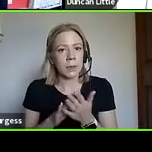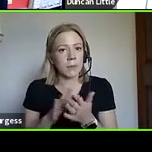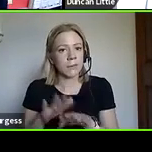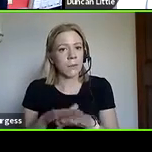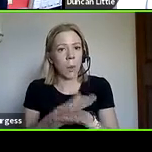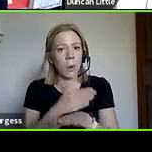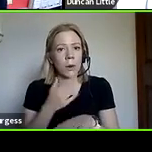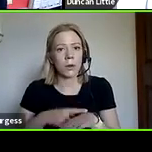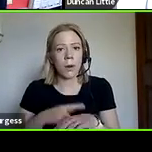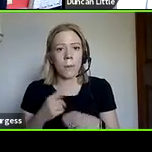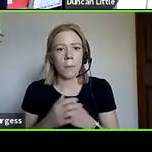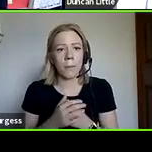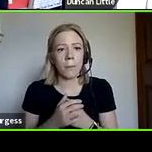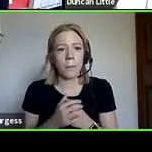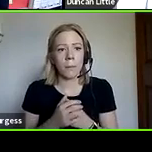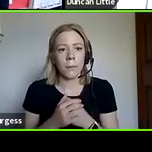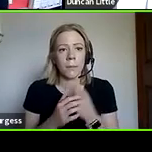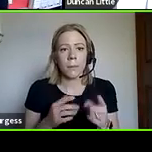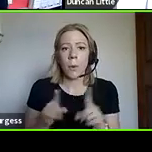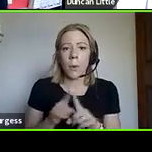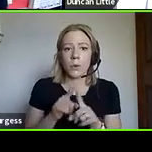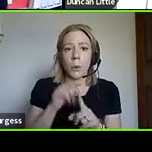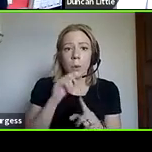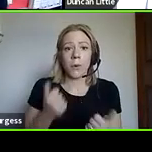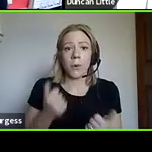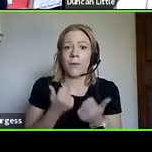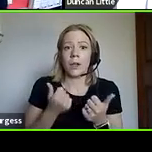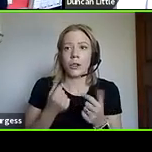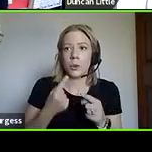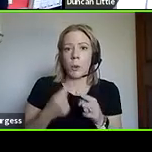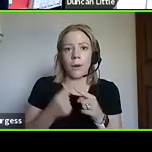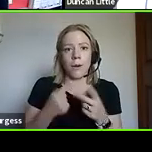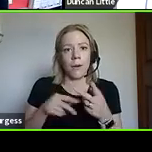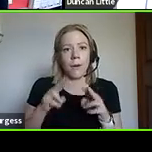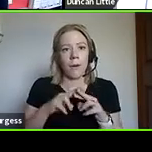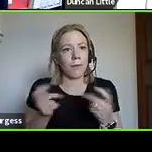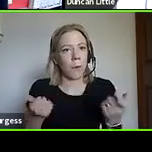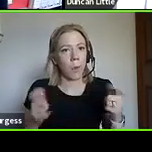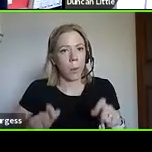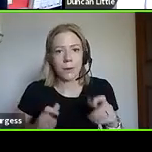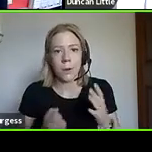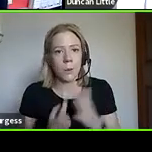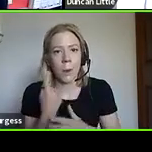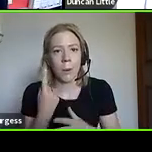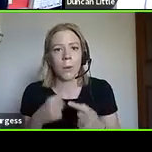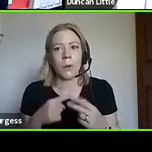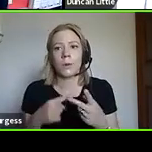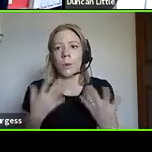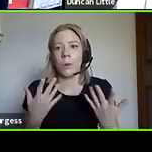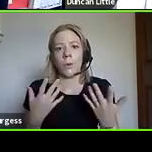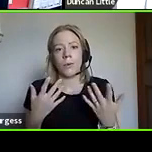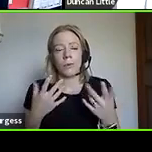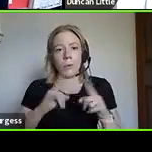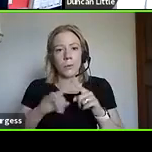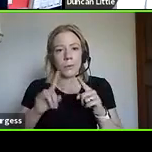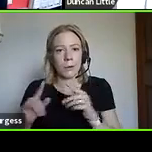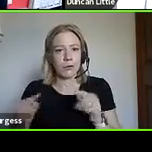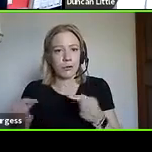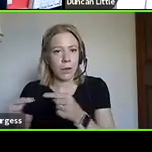And we would have been finished a bit quicker had we not had lockdown and all the challenges of educating kids at home and all kinds of things.